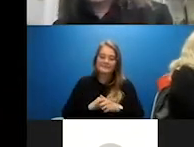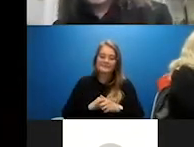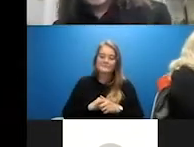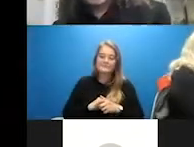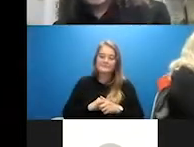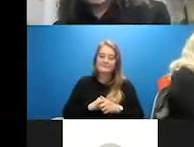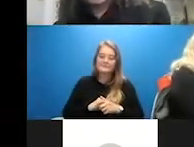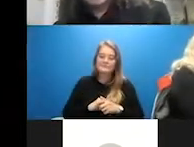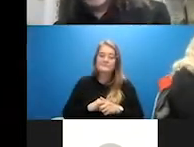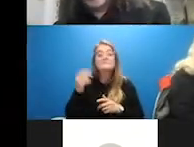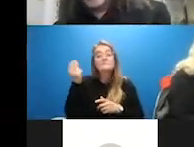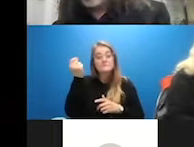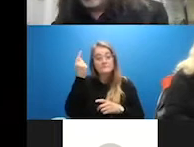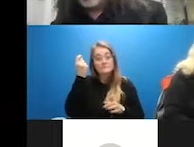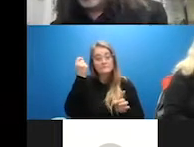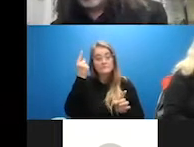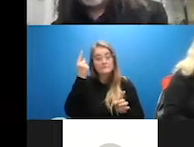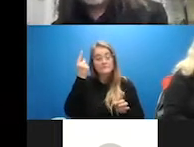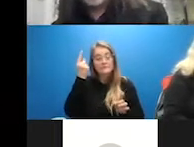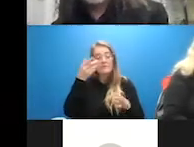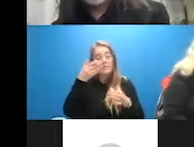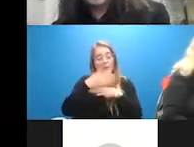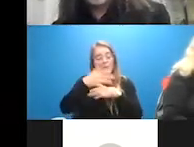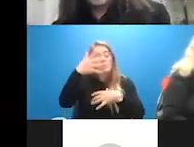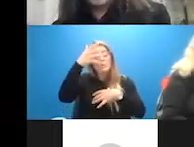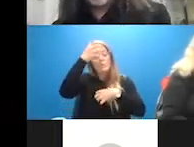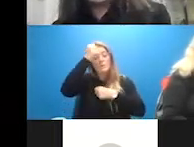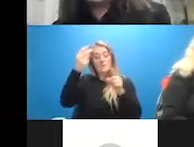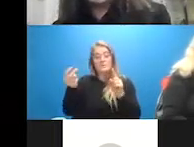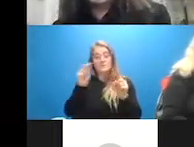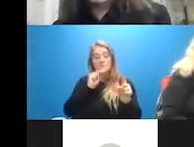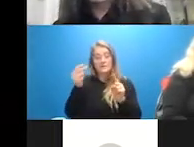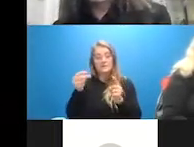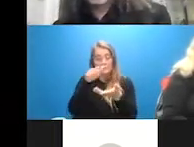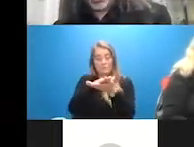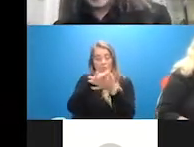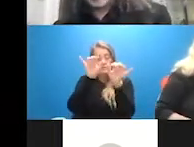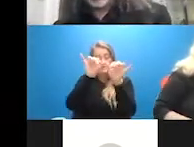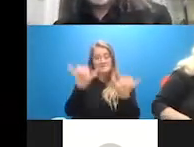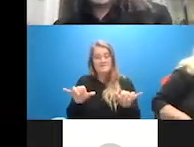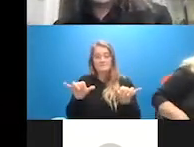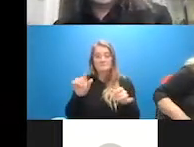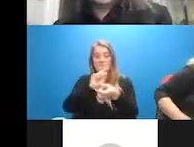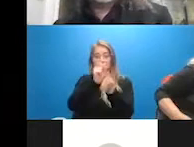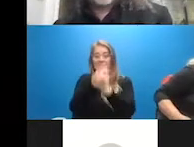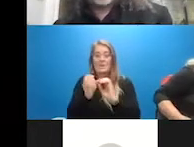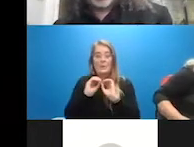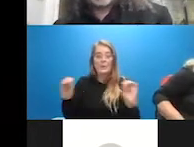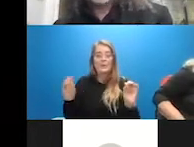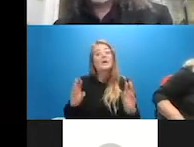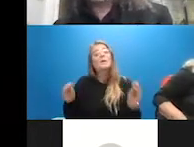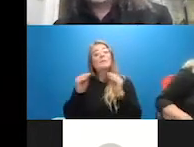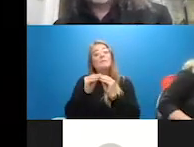The thing is, from a post-colonial perspective, the Indian school system has never changed. There are more children in foster